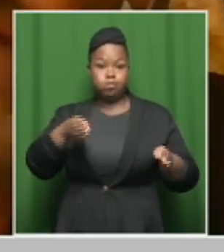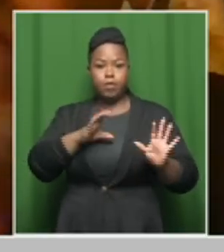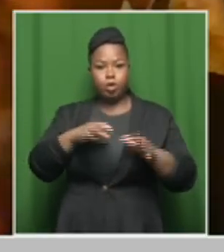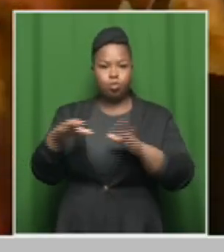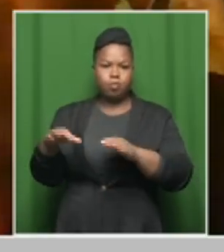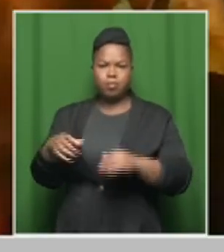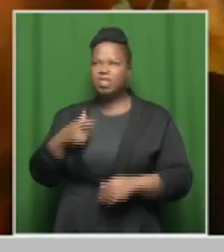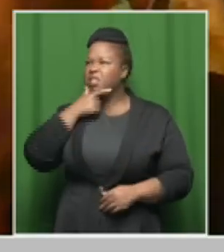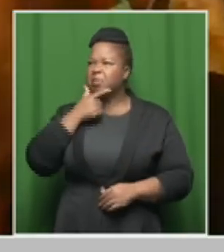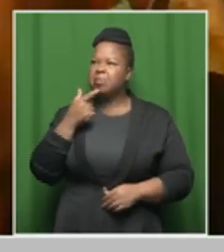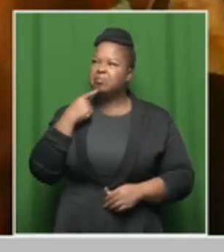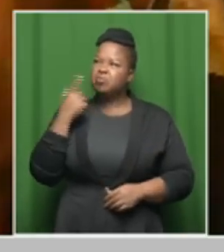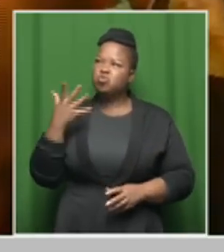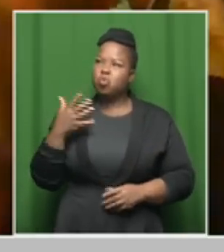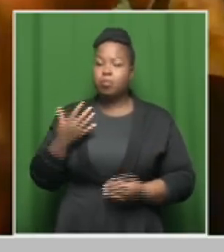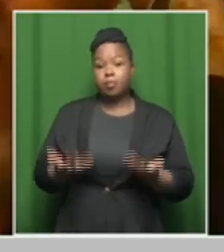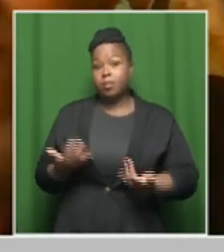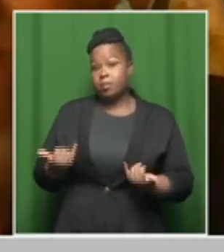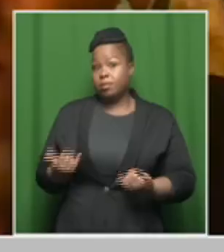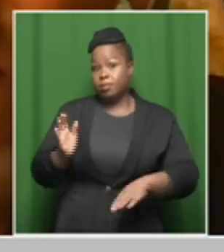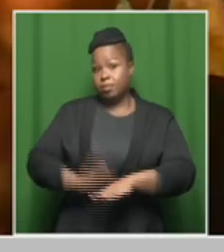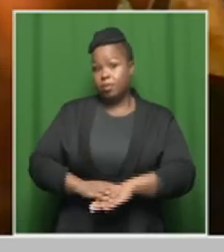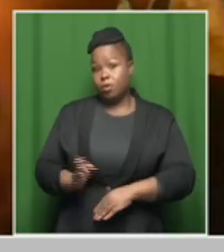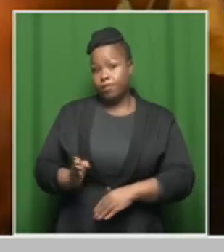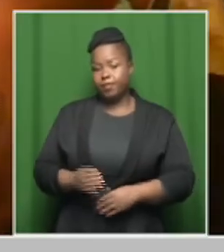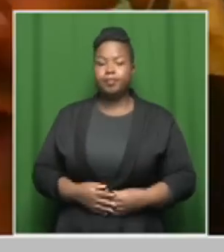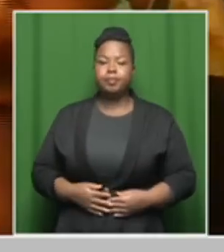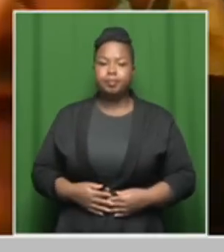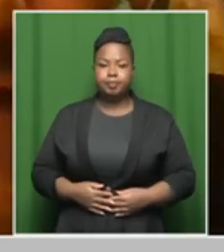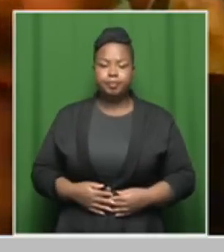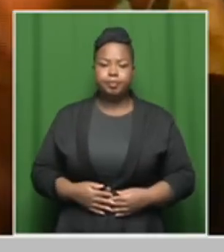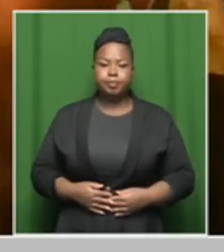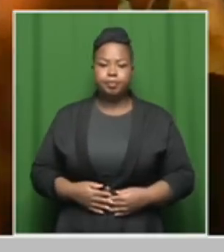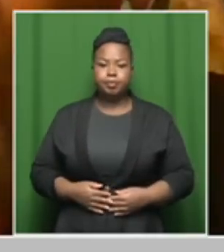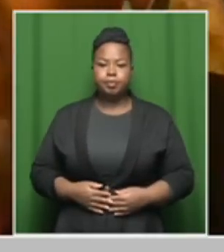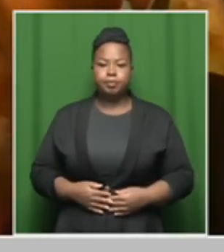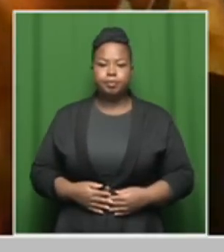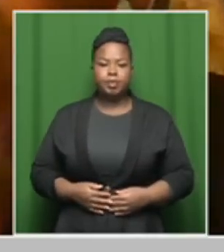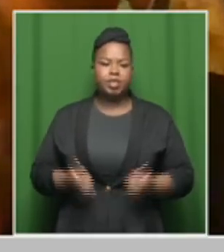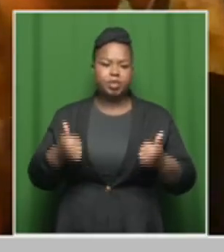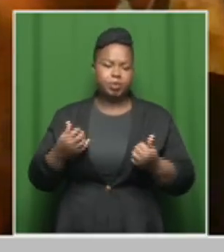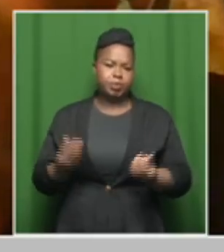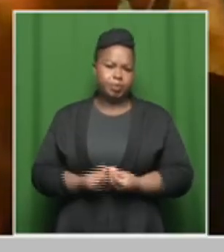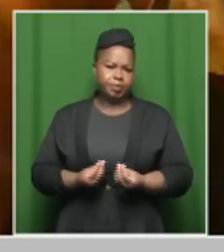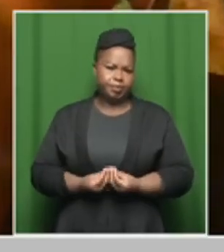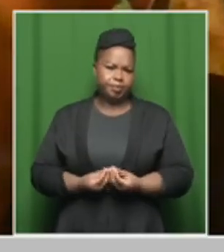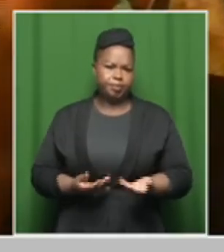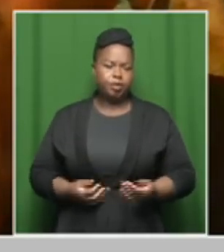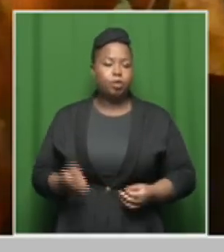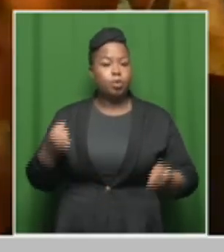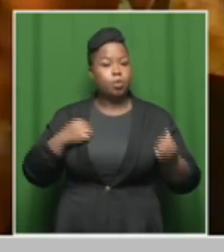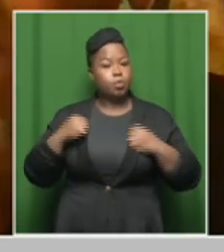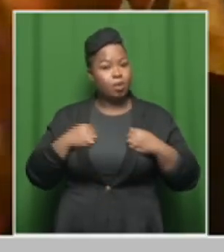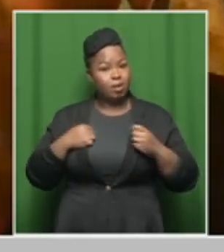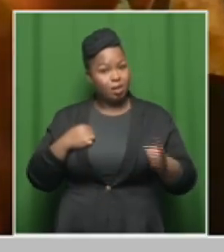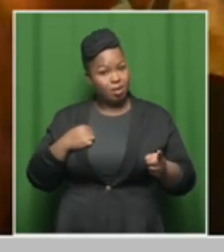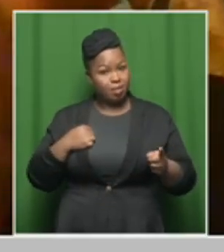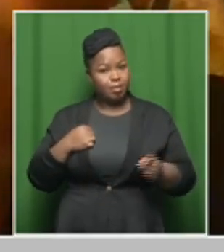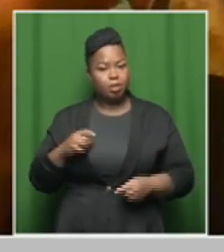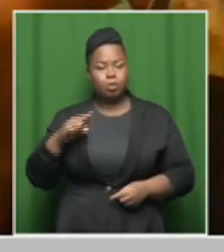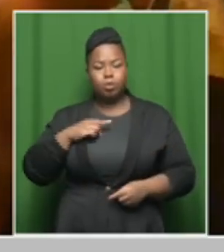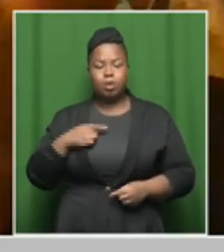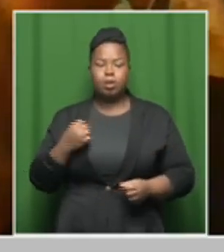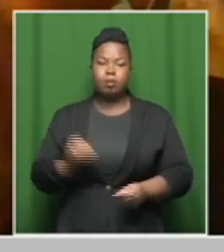in December. But back to your question, I think a good thing is that Rwanda, with this offensive, have created